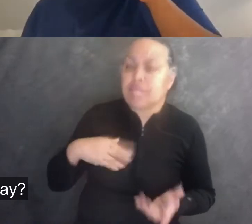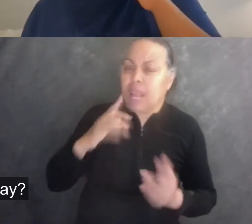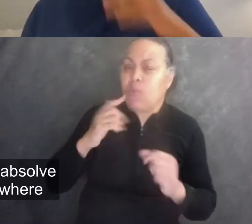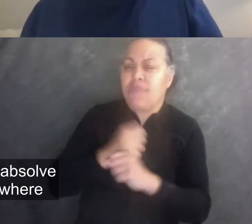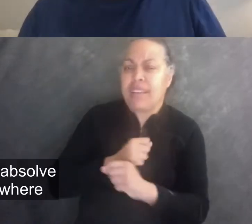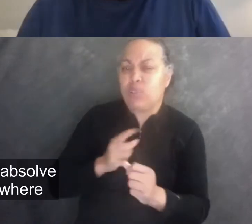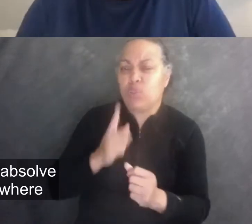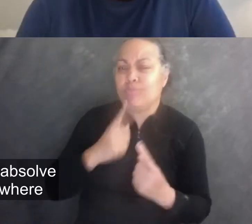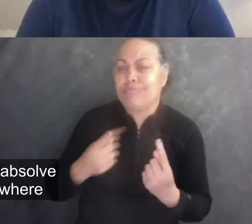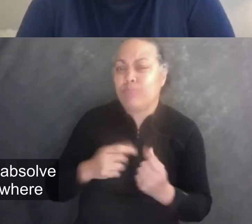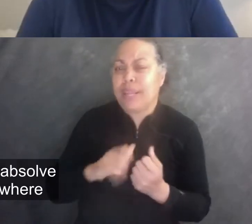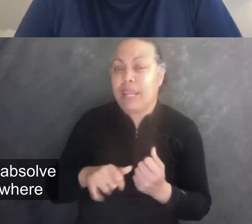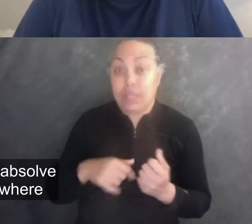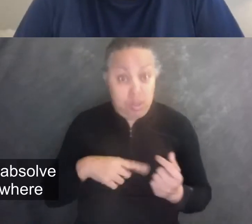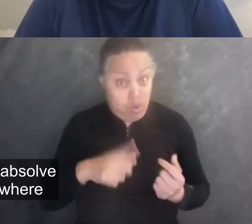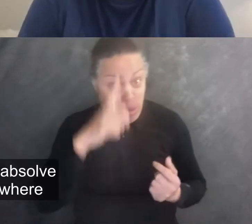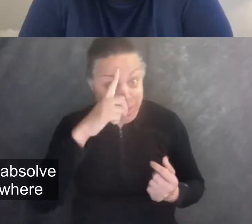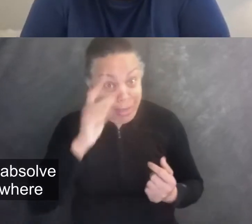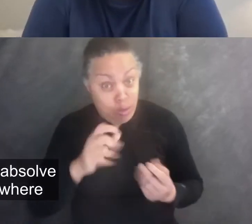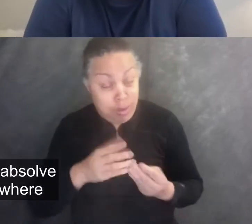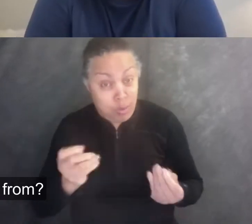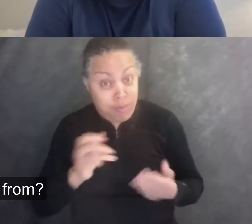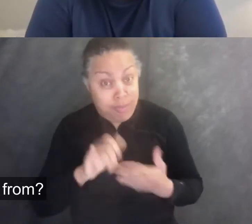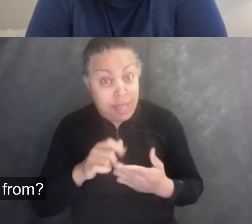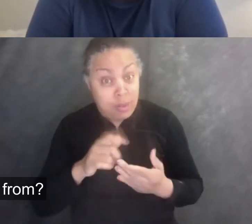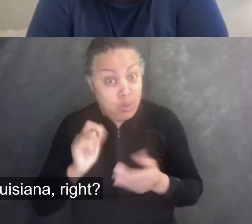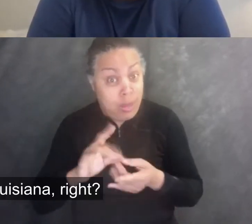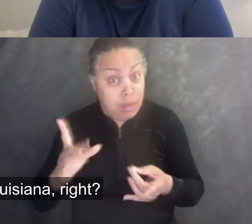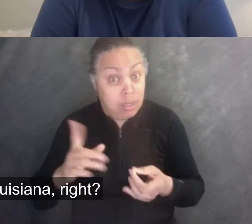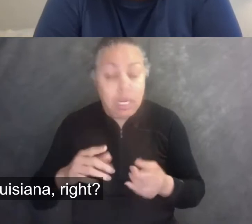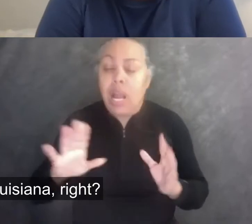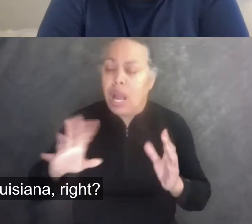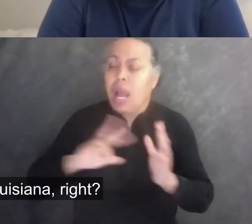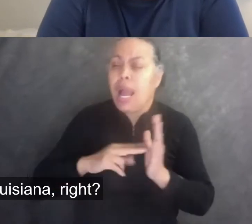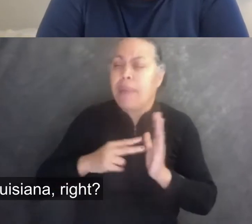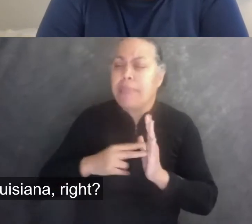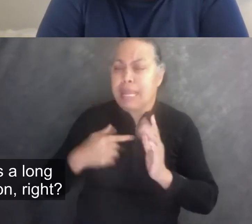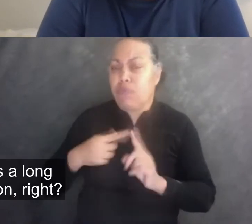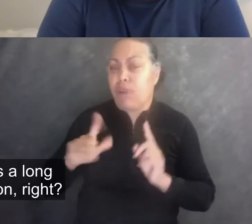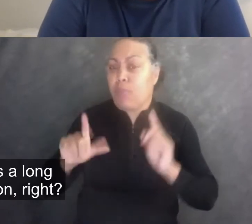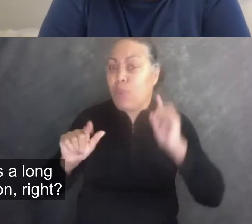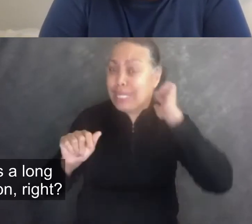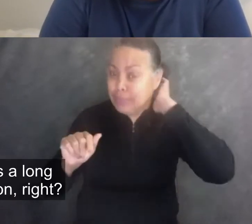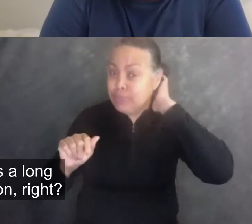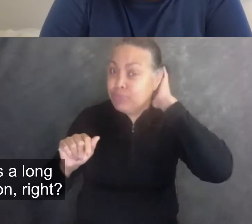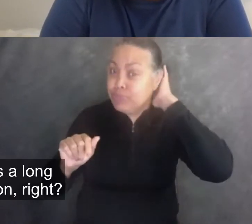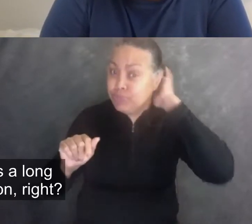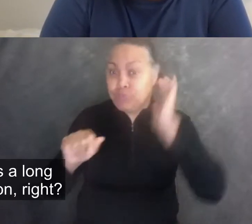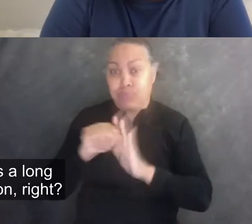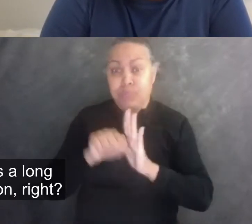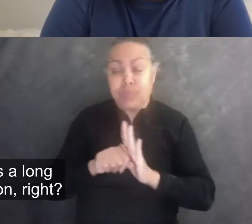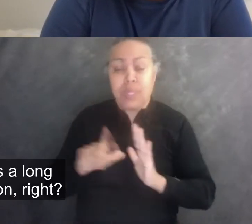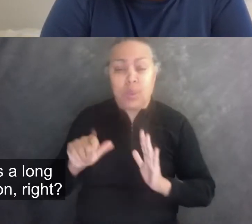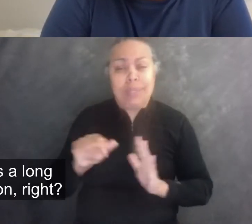What'd you say? You think I'm you willing can to- absolve yourself of somewhere where I'm you willing come to- from? I mean, I come from Louisiana, right? And Louisiana is a long line